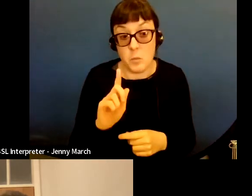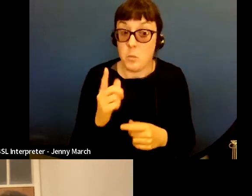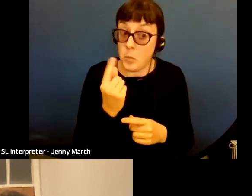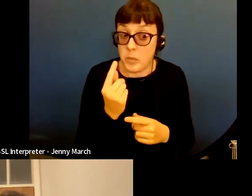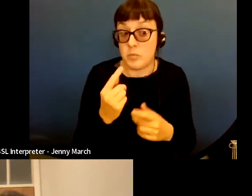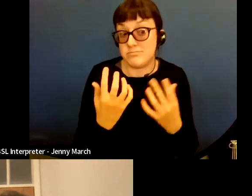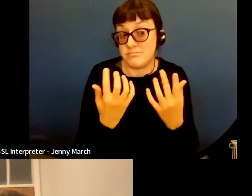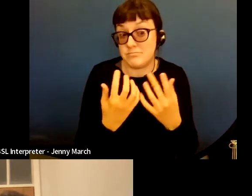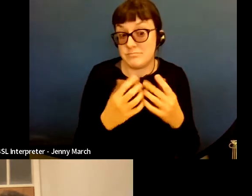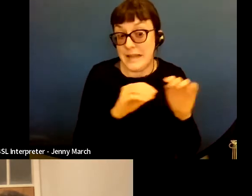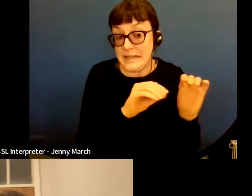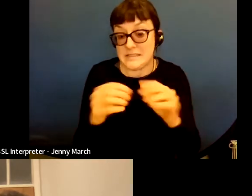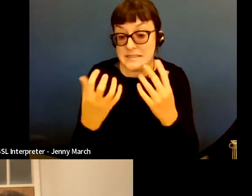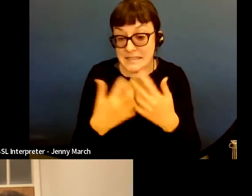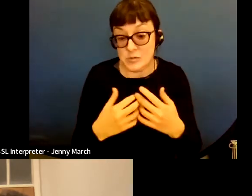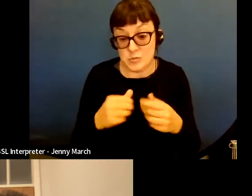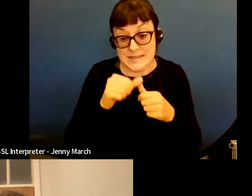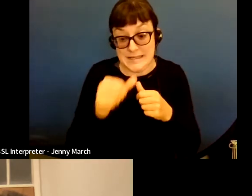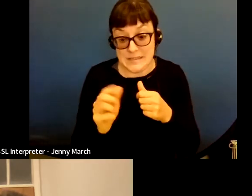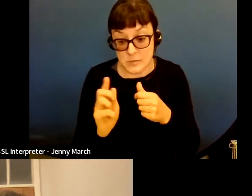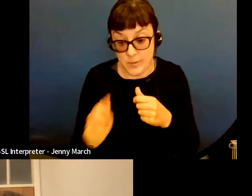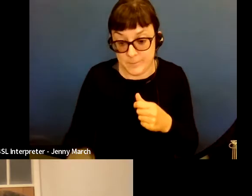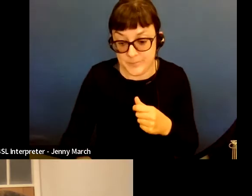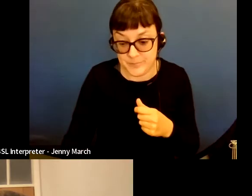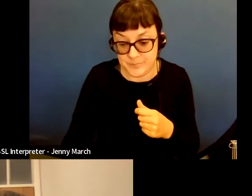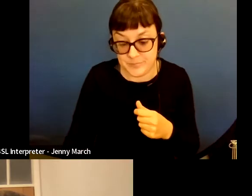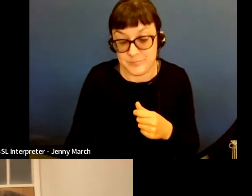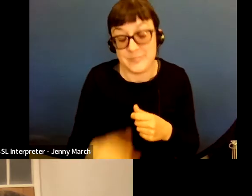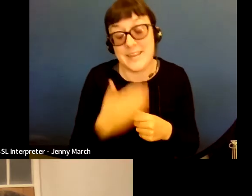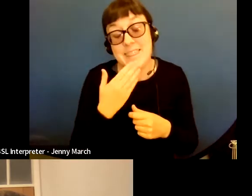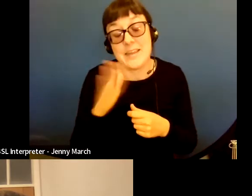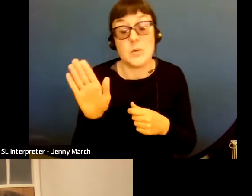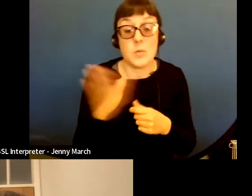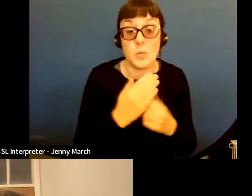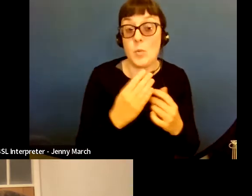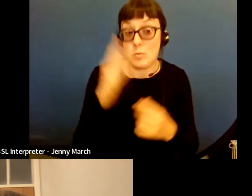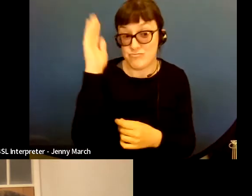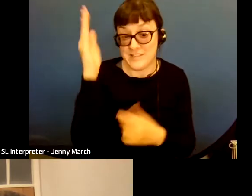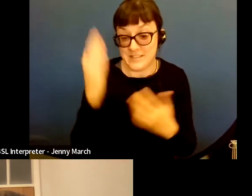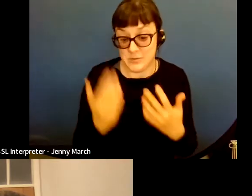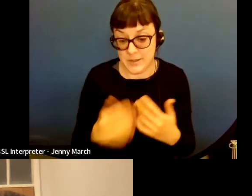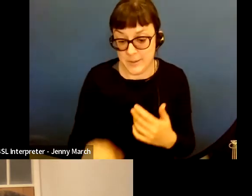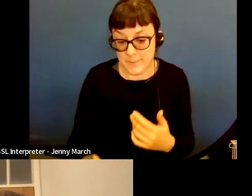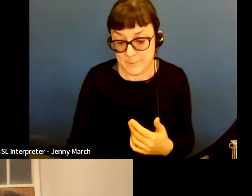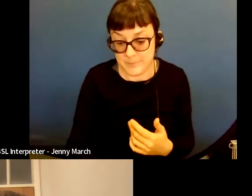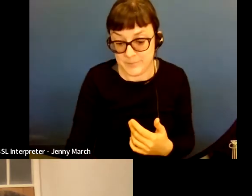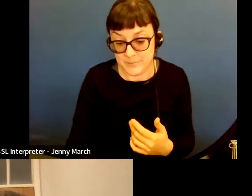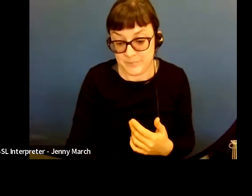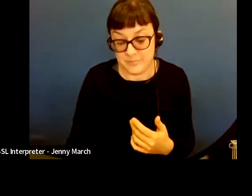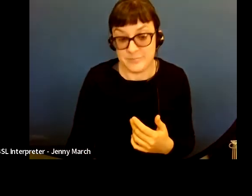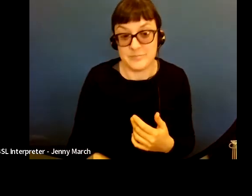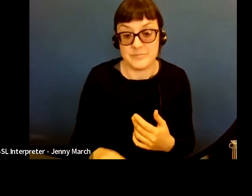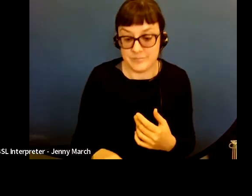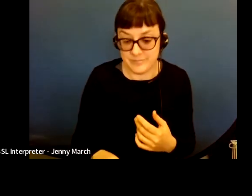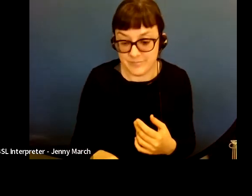next. So our speakers today, thank you to all of them for joining us. Kathy Holloway from